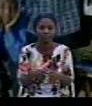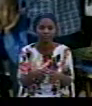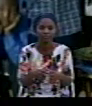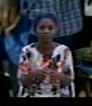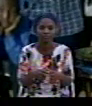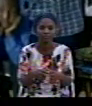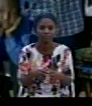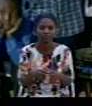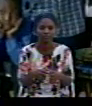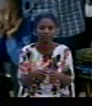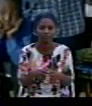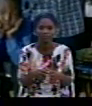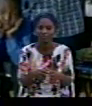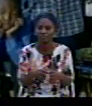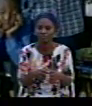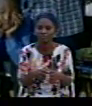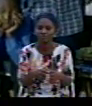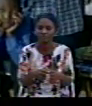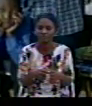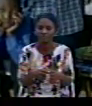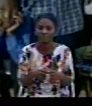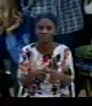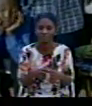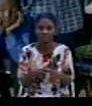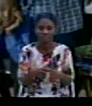From the GS Facebook page,